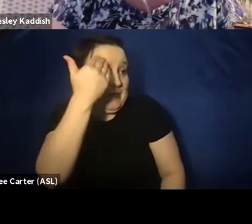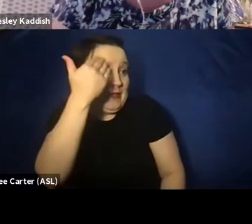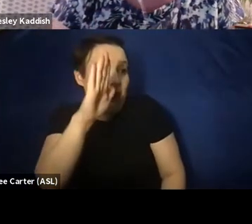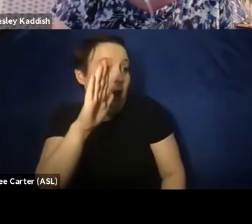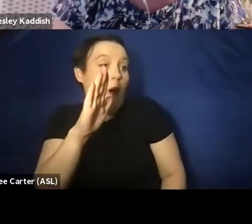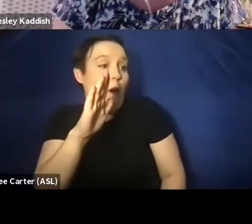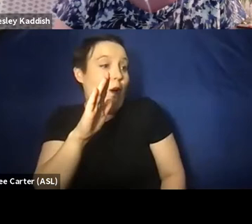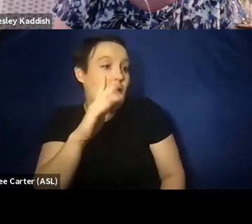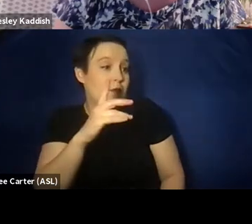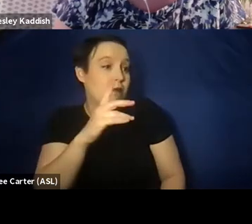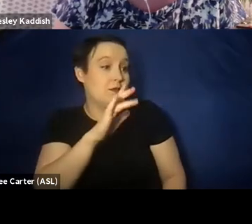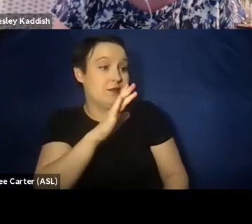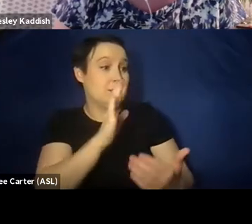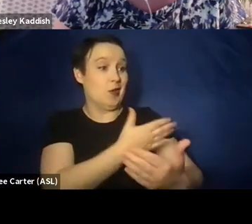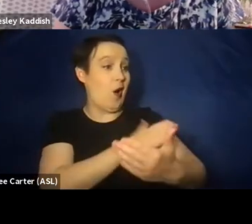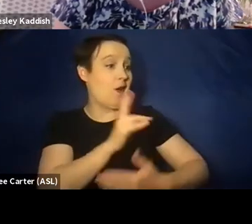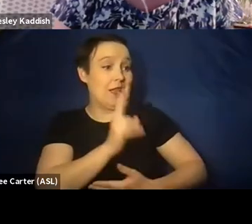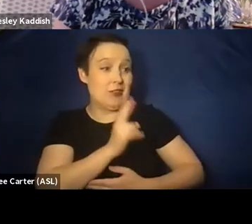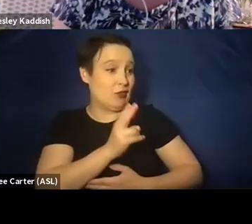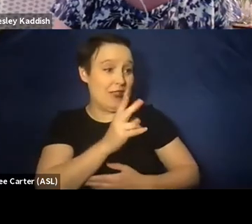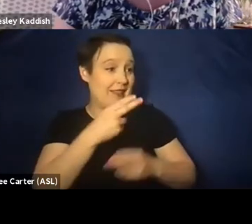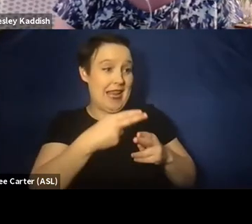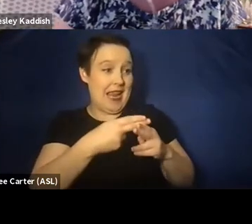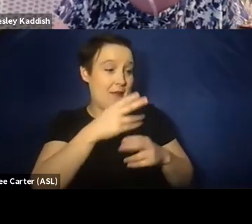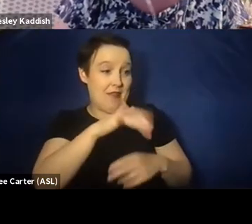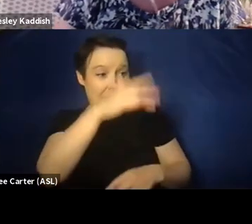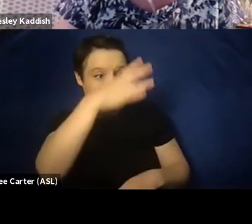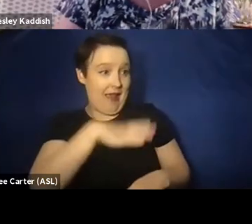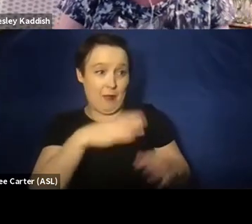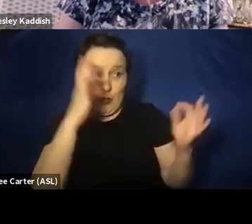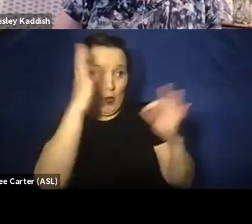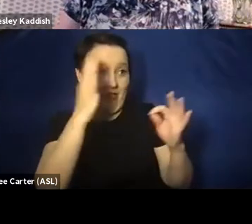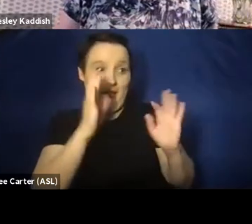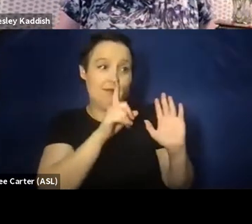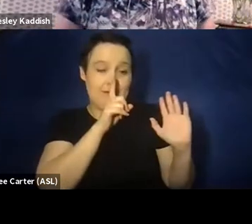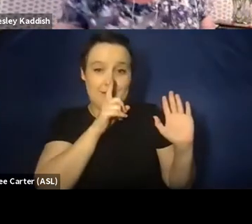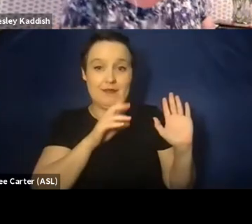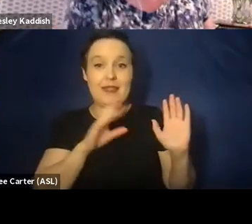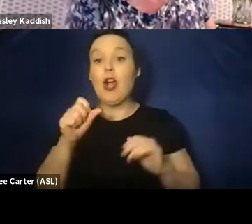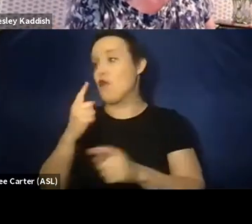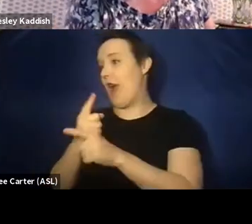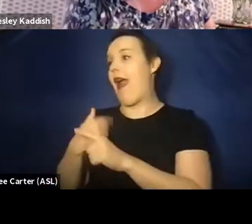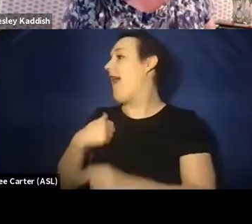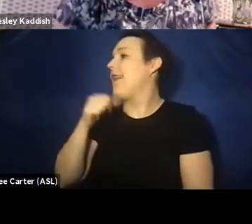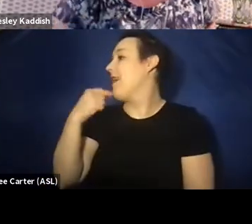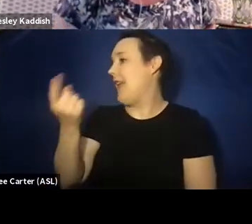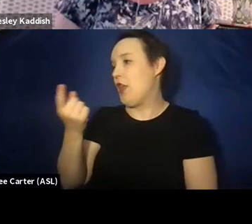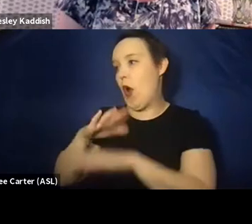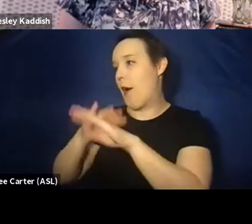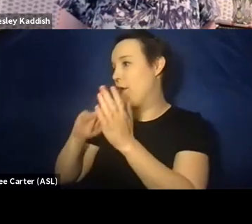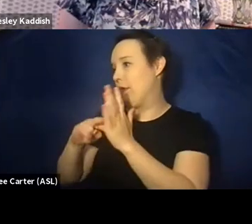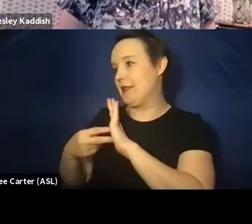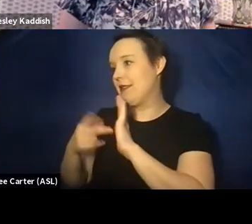what she was playing, the history of it or what the name was or anything. Sorry, Rebecca. No, intentionally so.